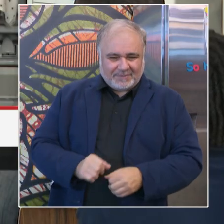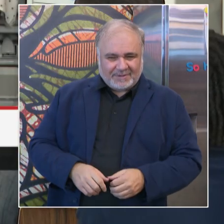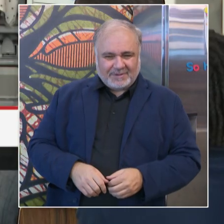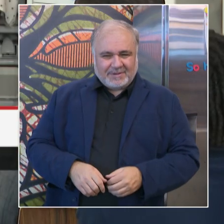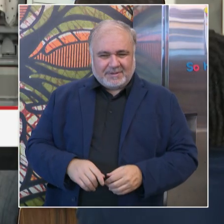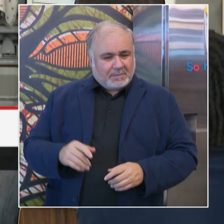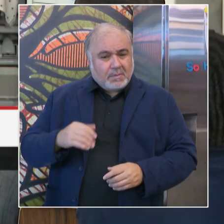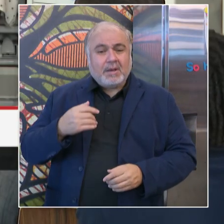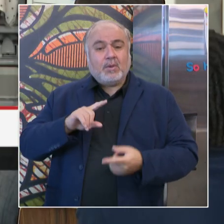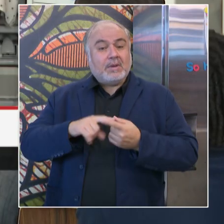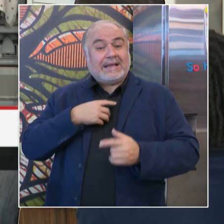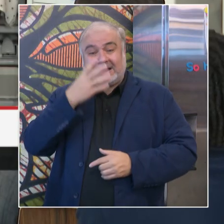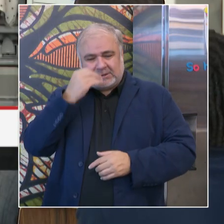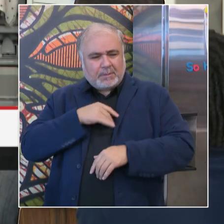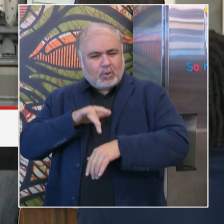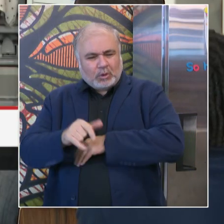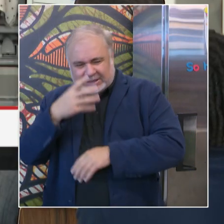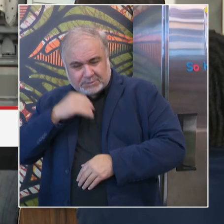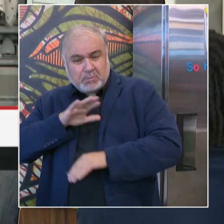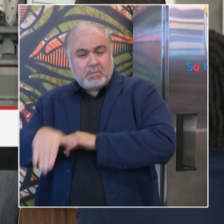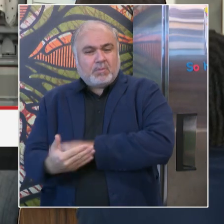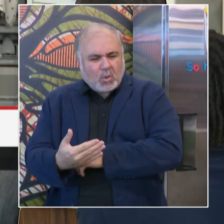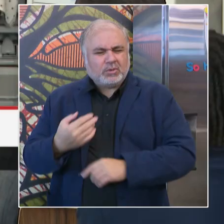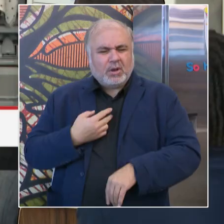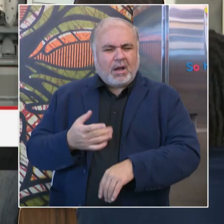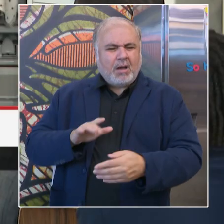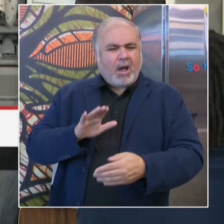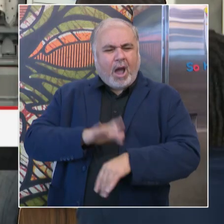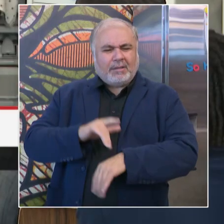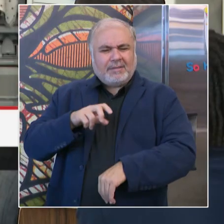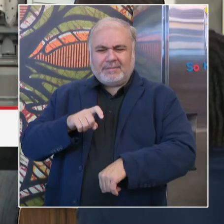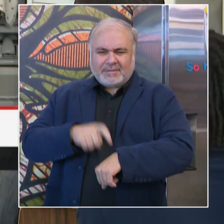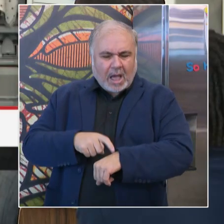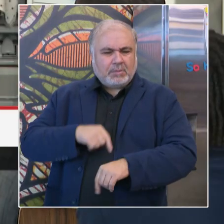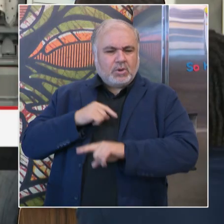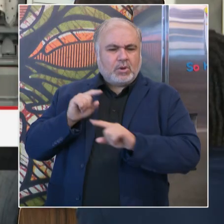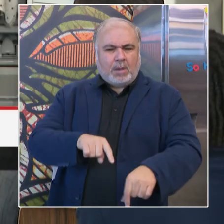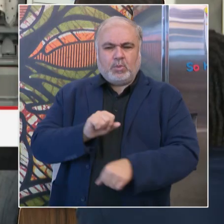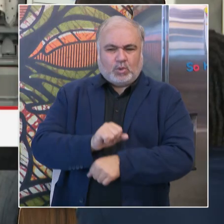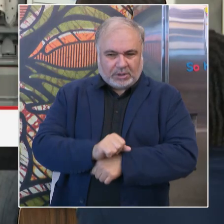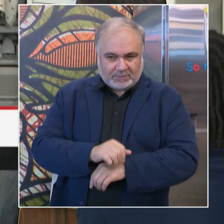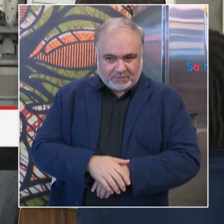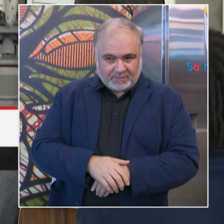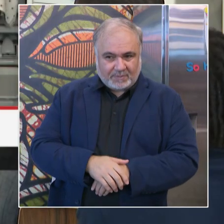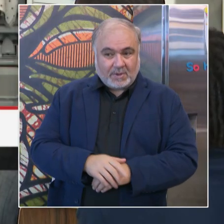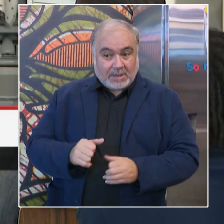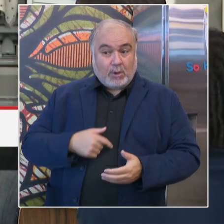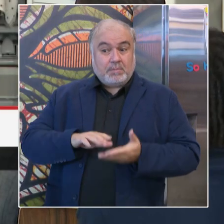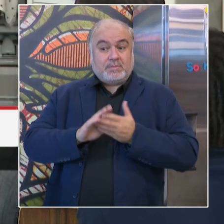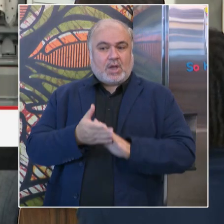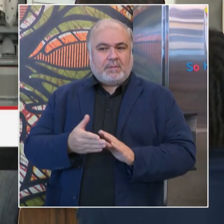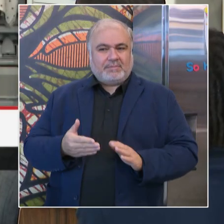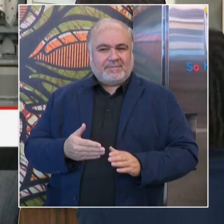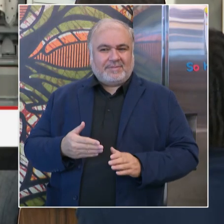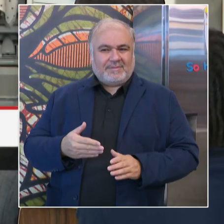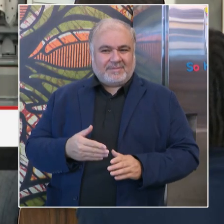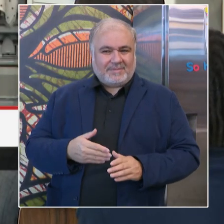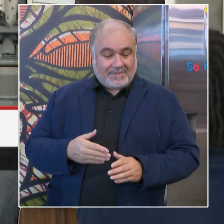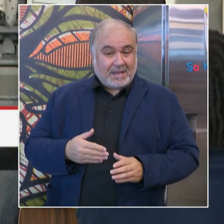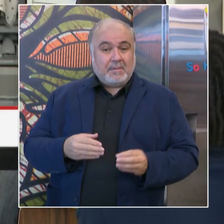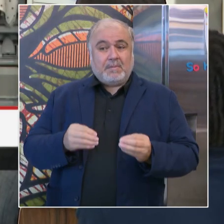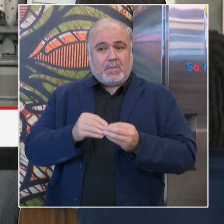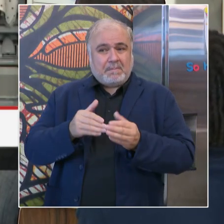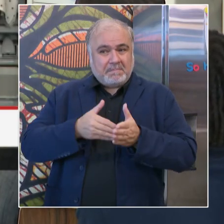But my ultimate goal is to be a medical surgical nurse and eventually a cardiologist. Thanks to the